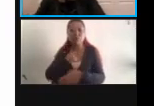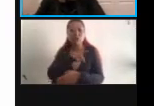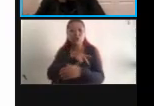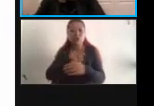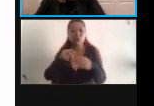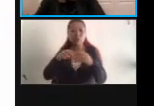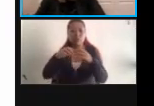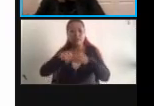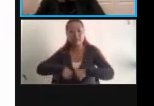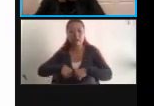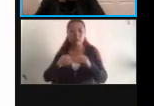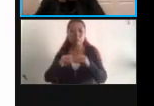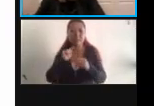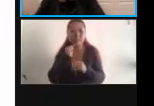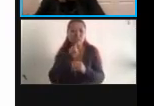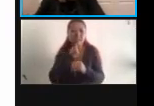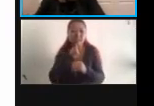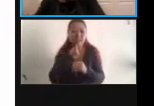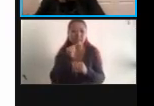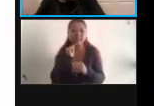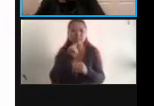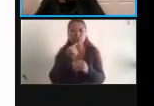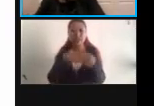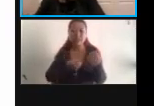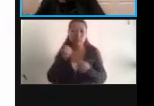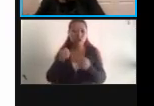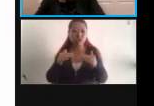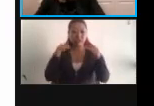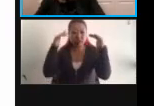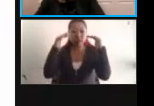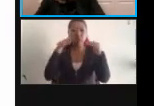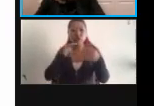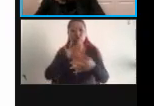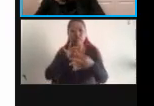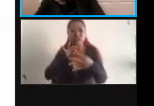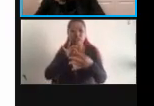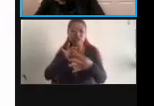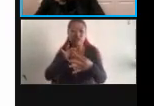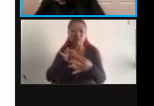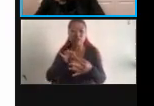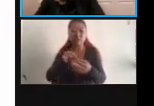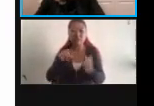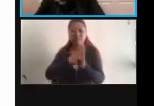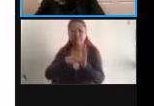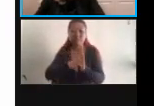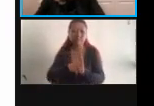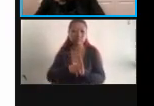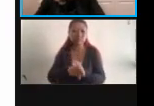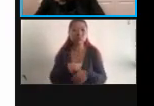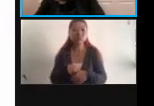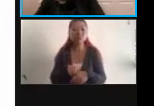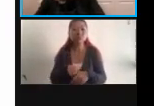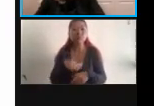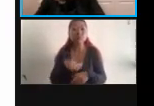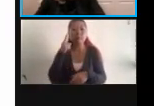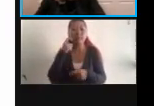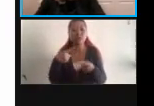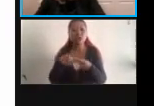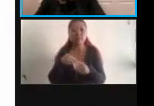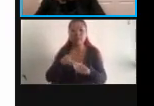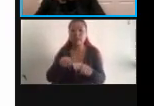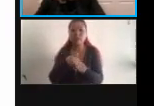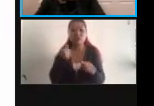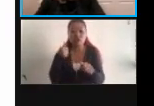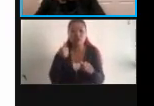and marked with intense aggravation, high emotion, and relationship toxicity. Because conflict's inevitable, effective